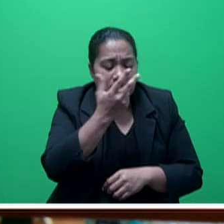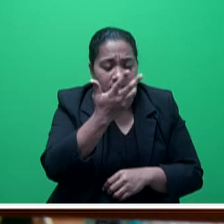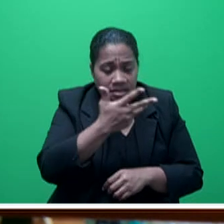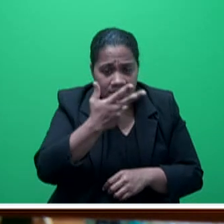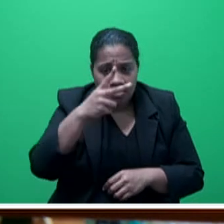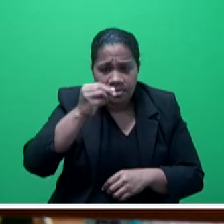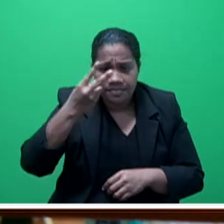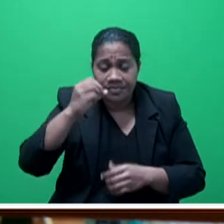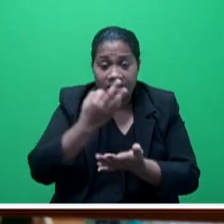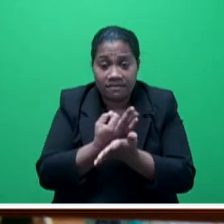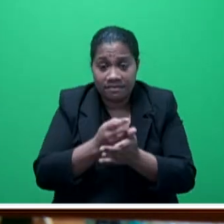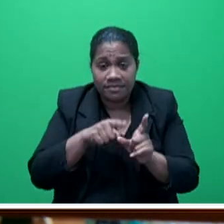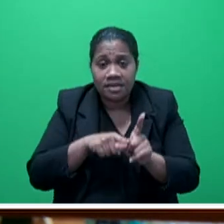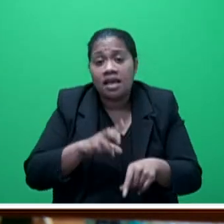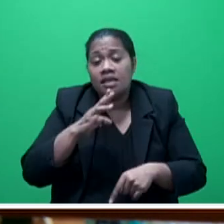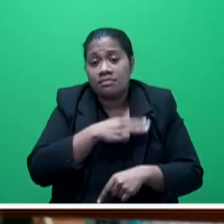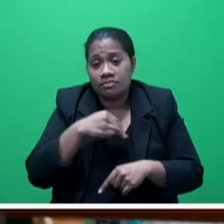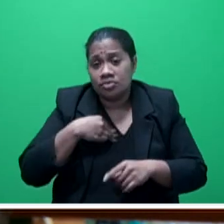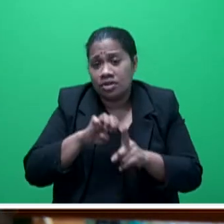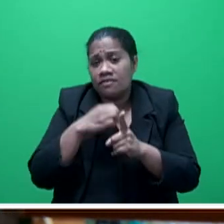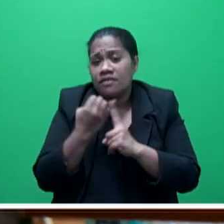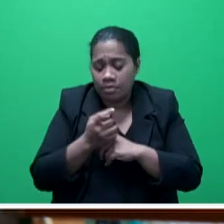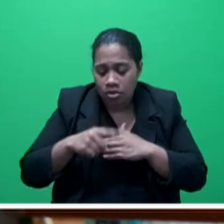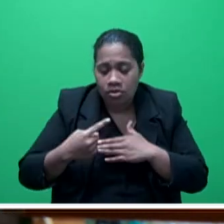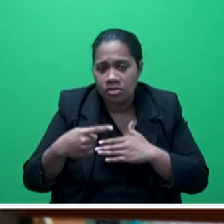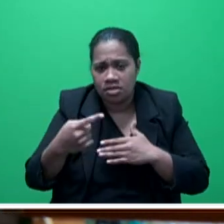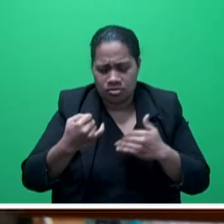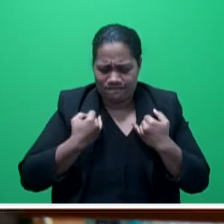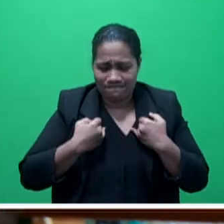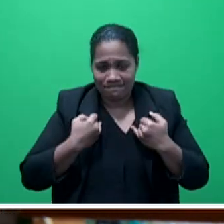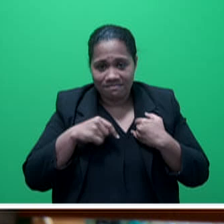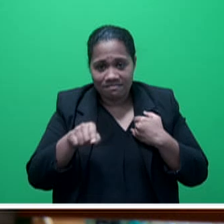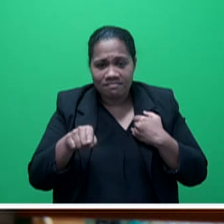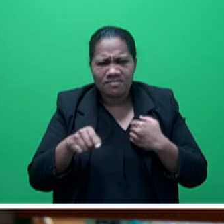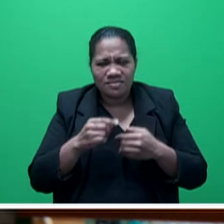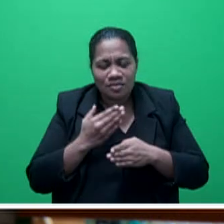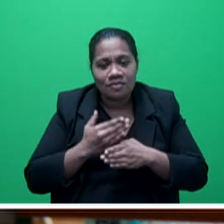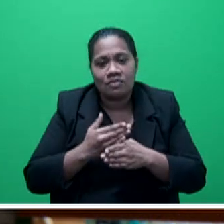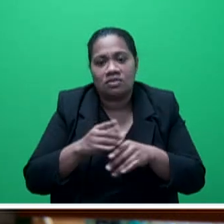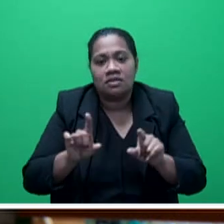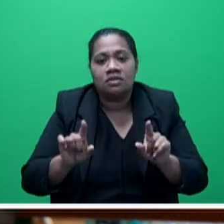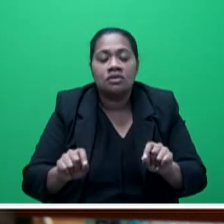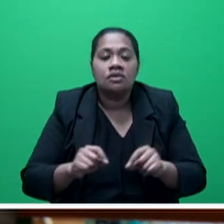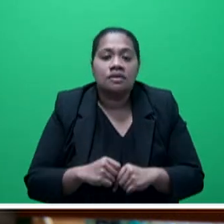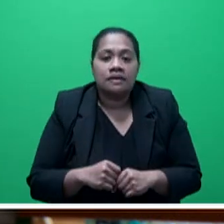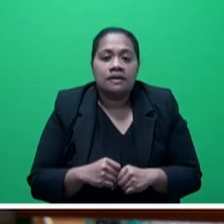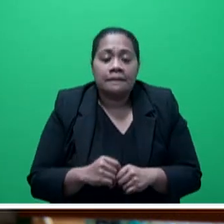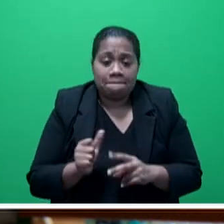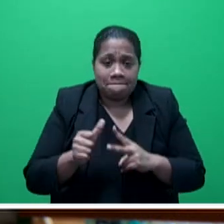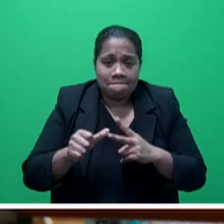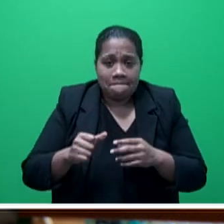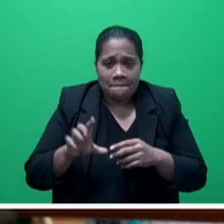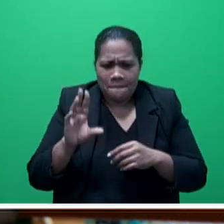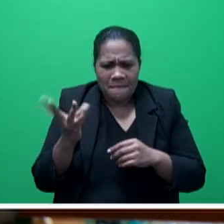the Ministry of Environment has continued to implement its required ongoing initiative and have also launched new initiatives to safeguard